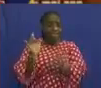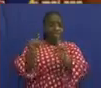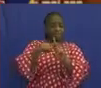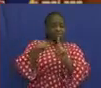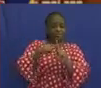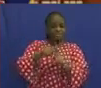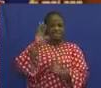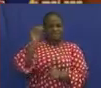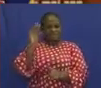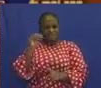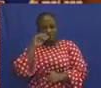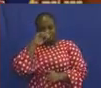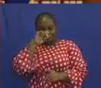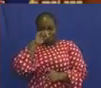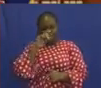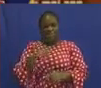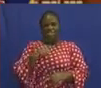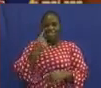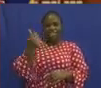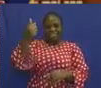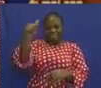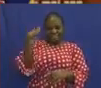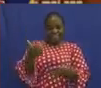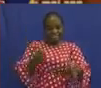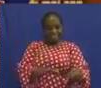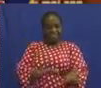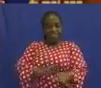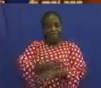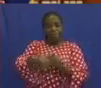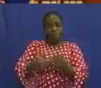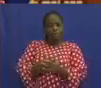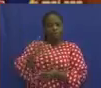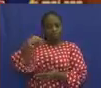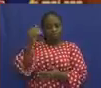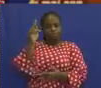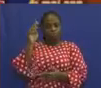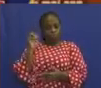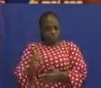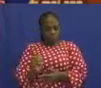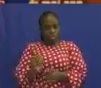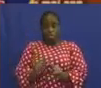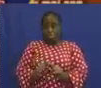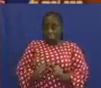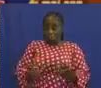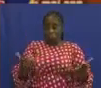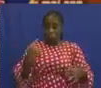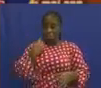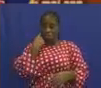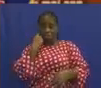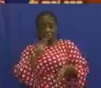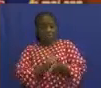50 cases and recorded 10 deaths in the whole of the month. However, in recent